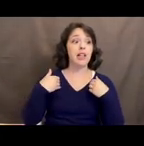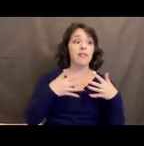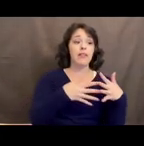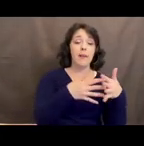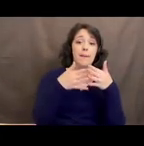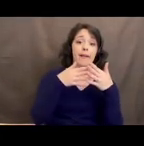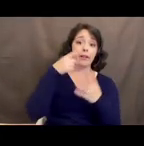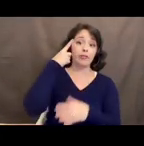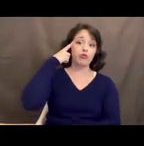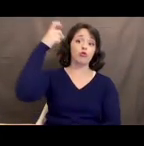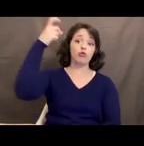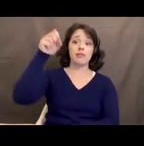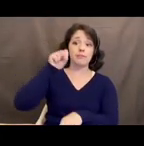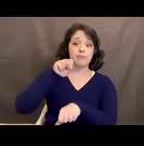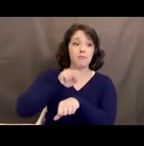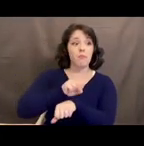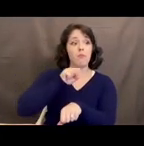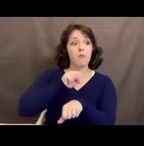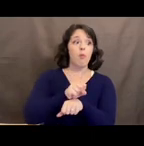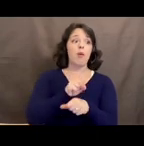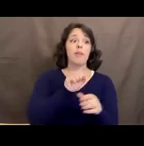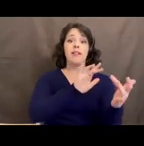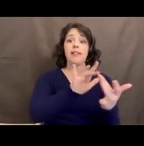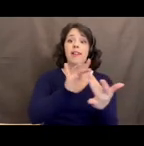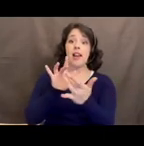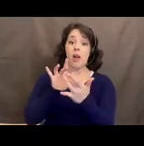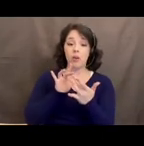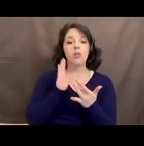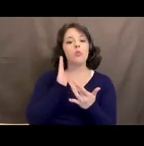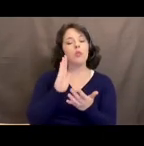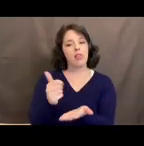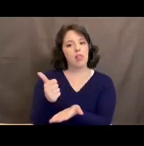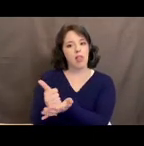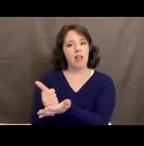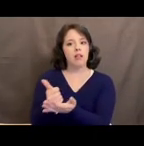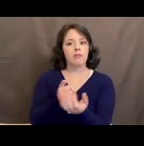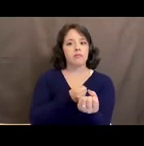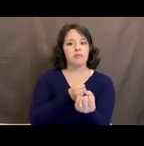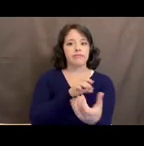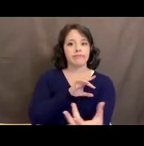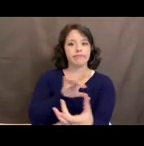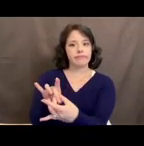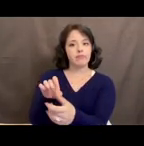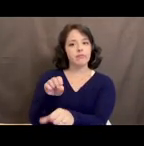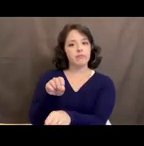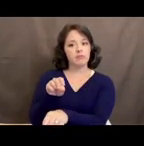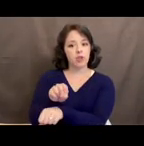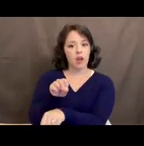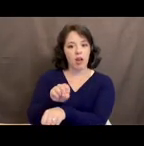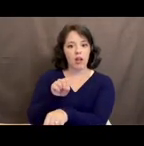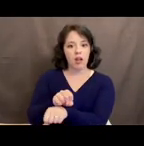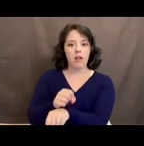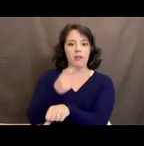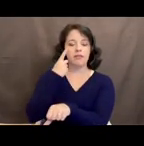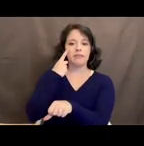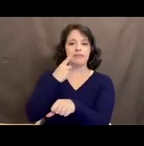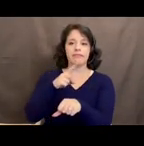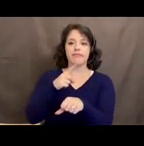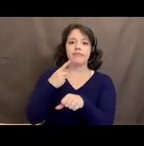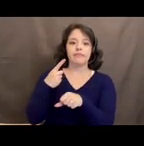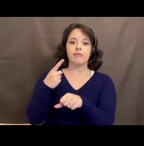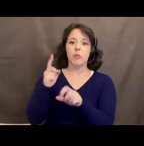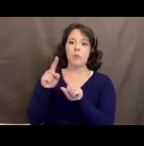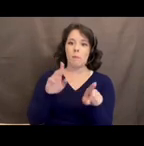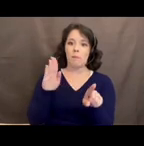Employment Network that works with Social Security Administration ticket holders to ensure a successful return